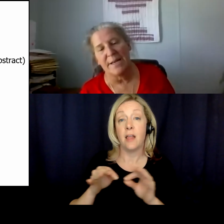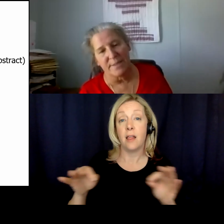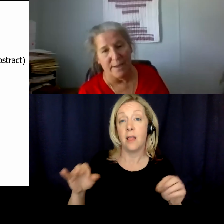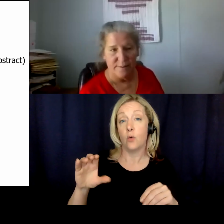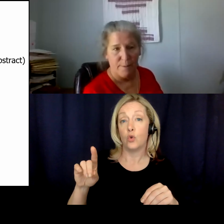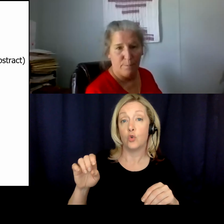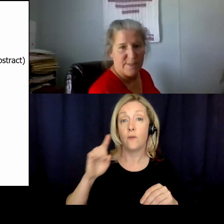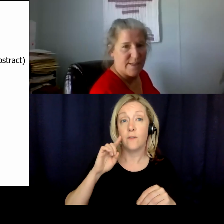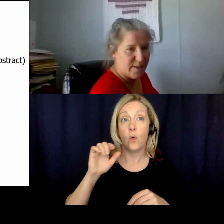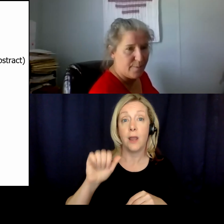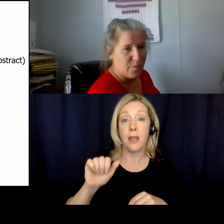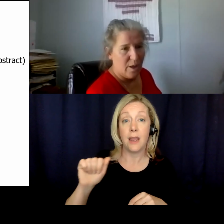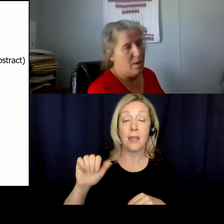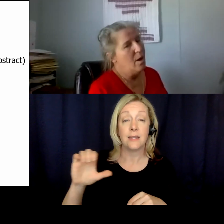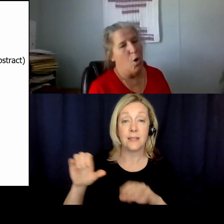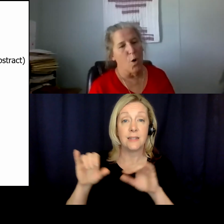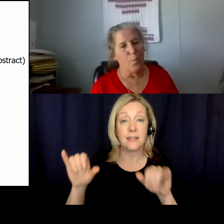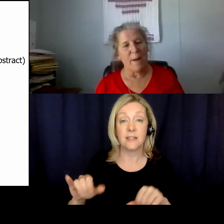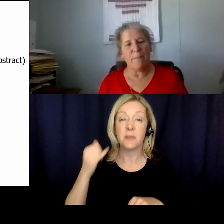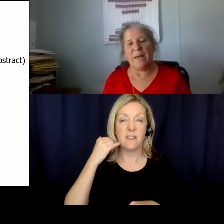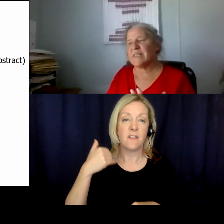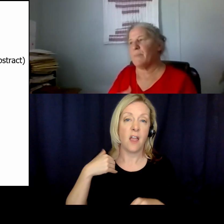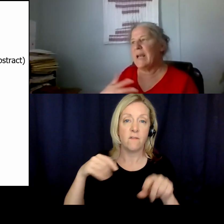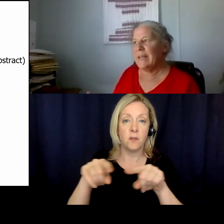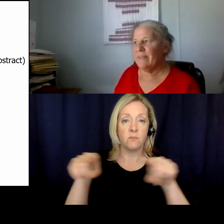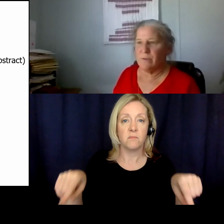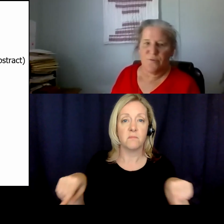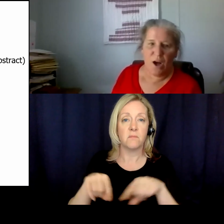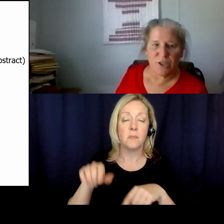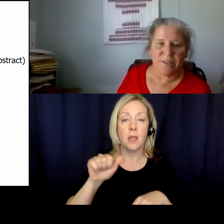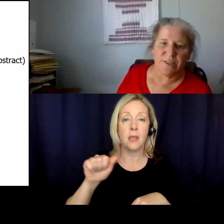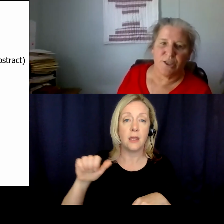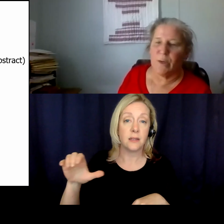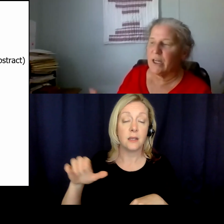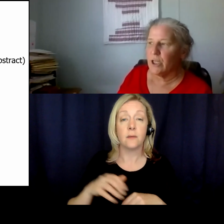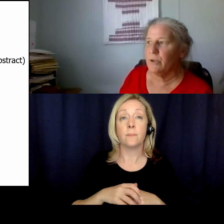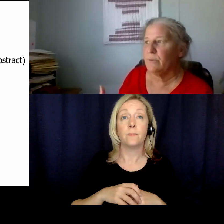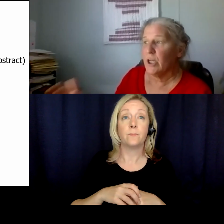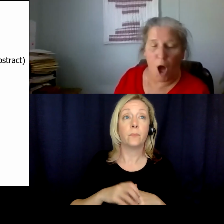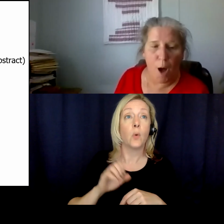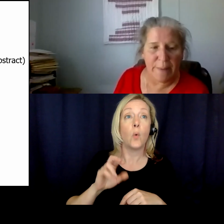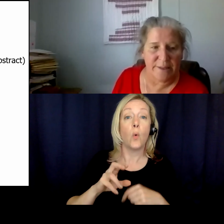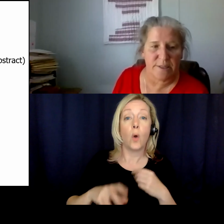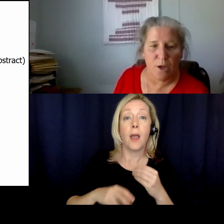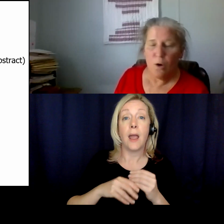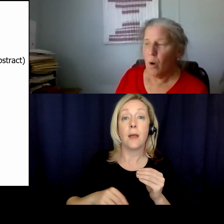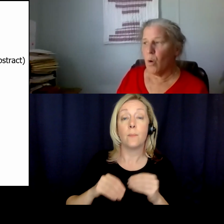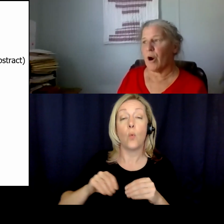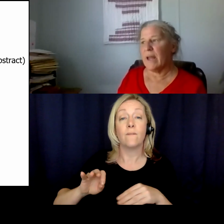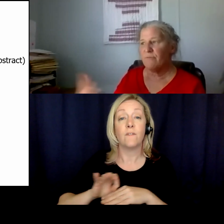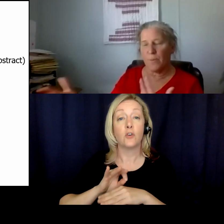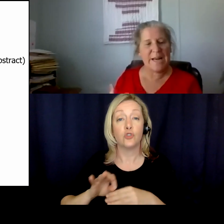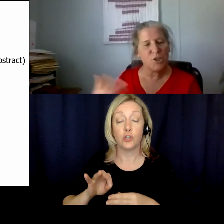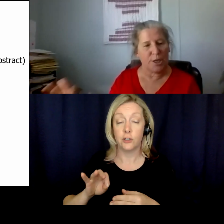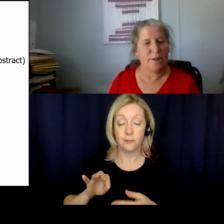the AAC system. Or we may be expanding those functions to include comments